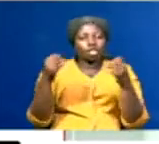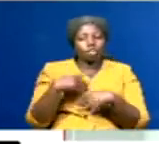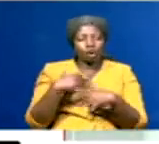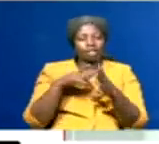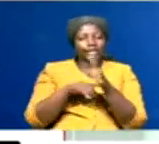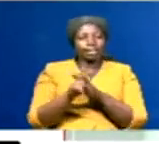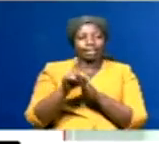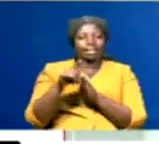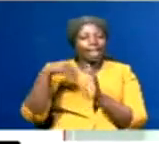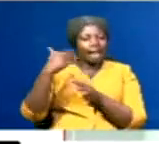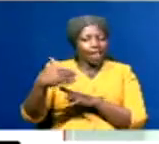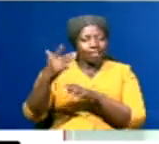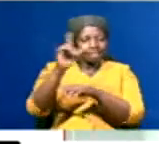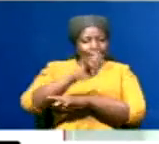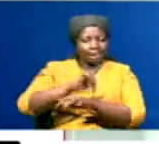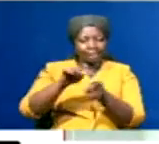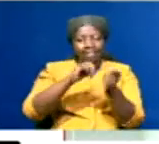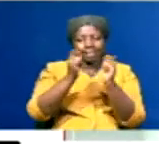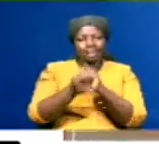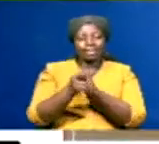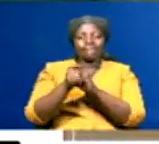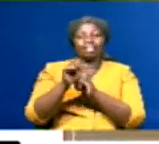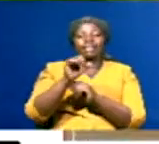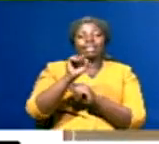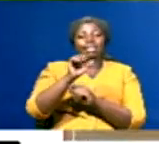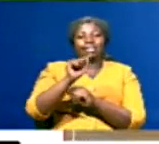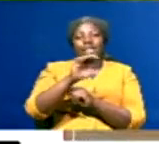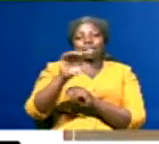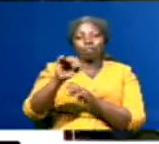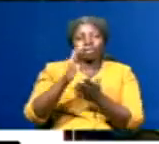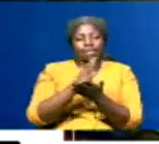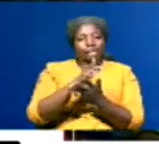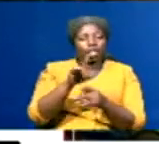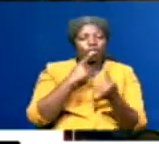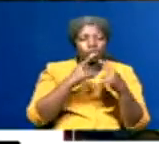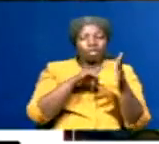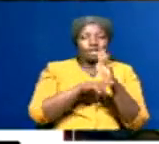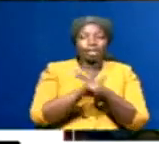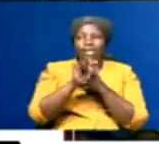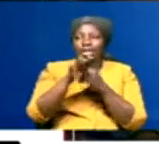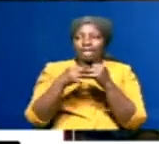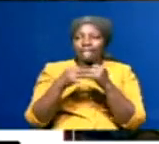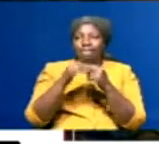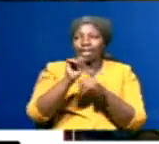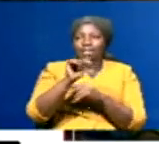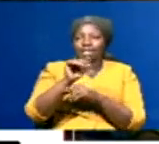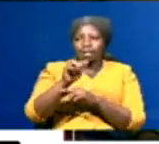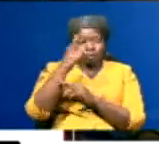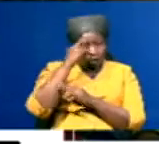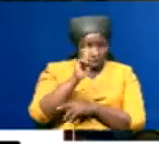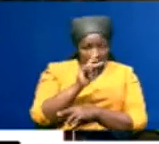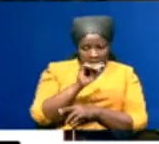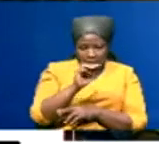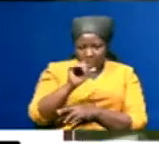cooperative sector. He was speaking at the 38th Annual General Meeting for Kimisitu Sacco, held at the